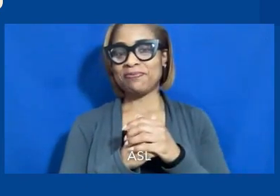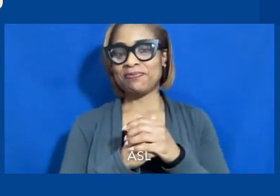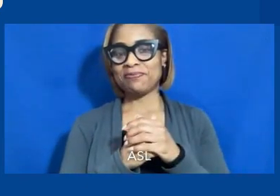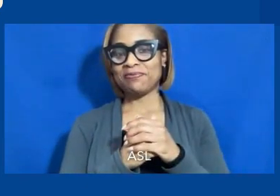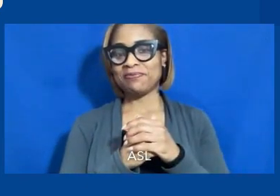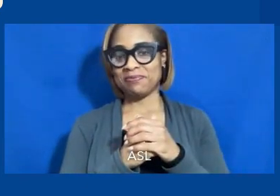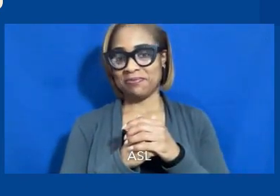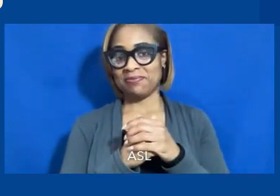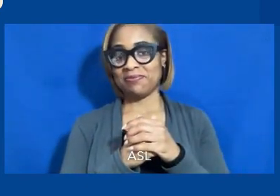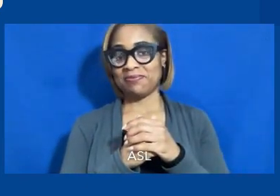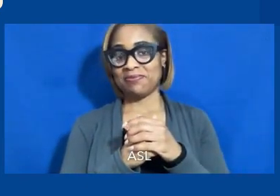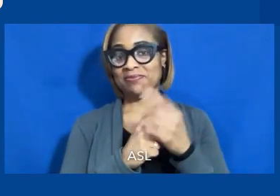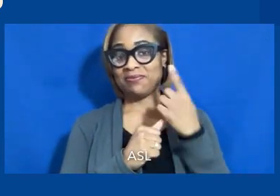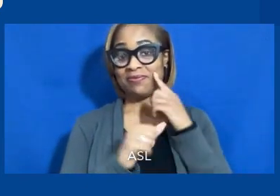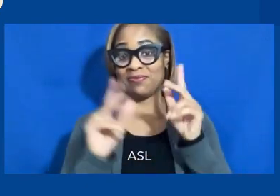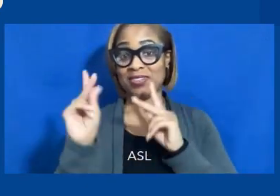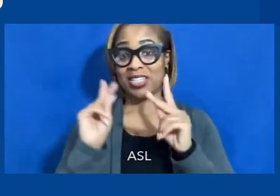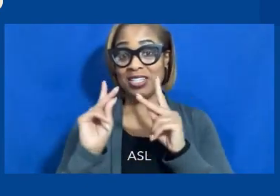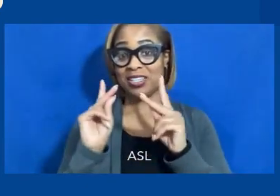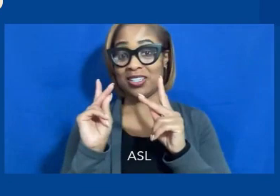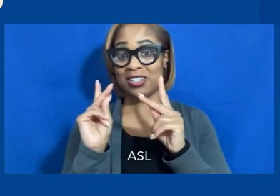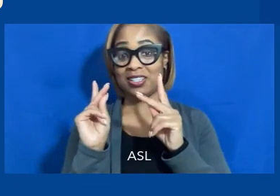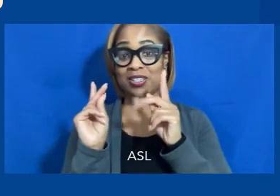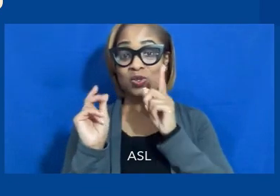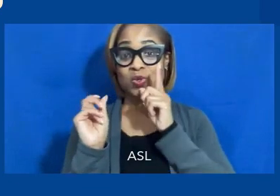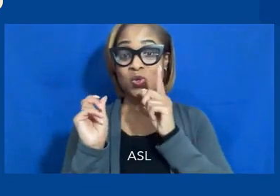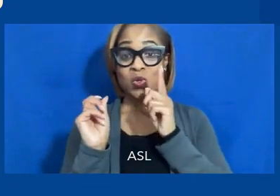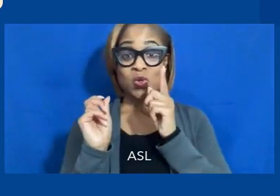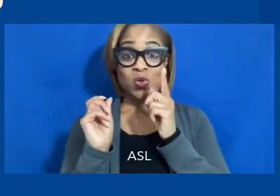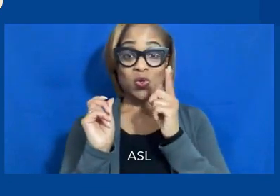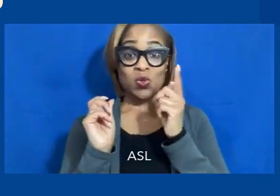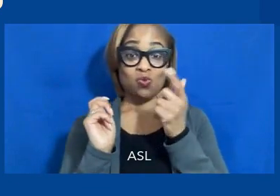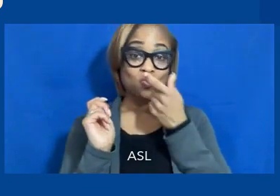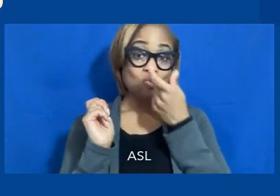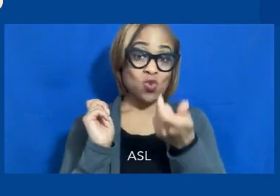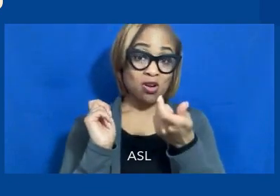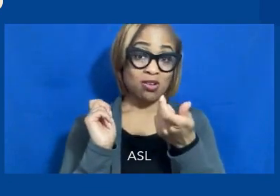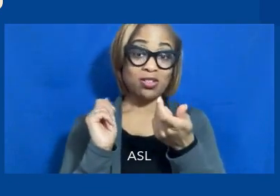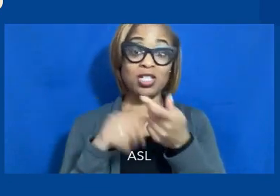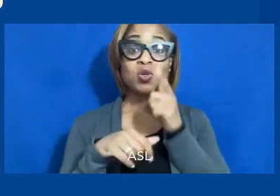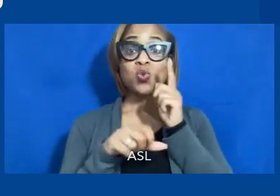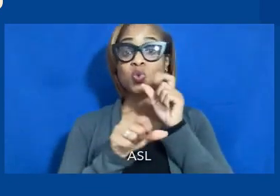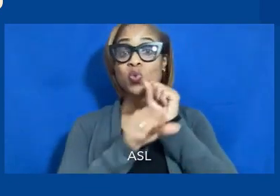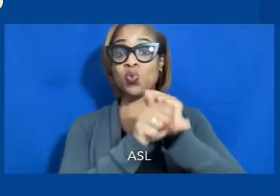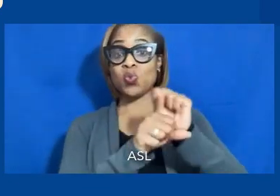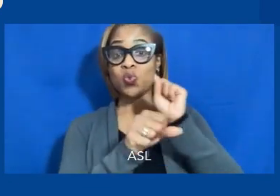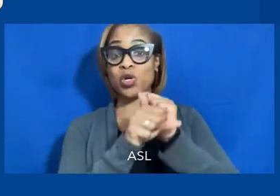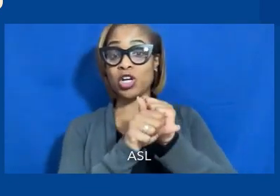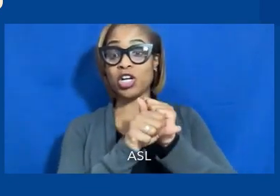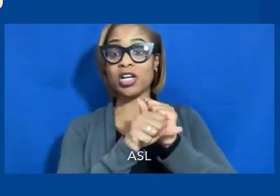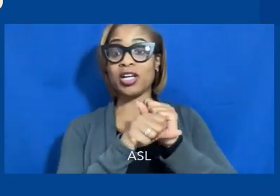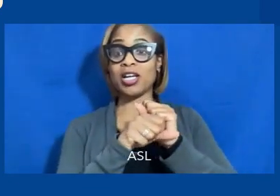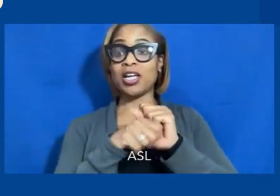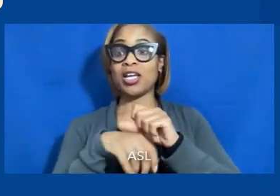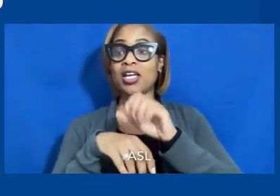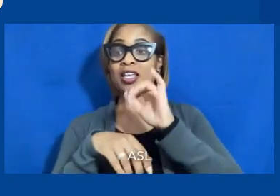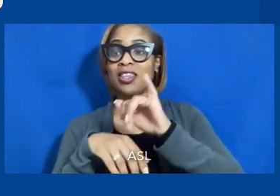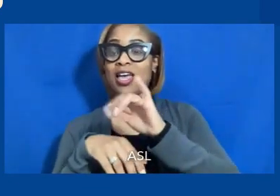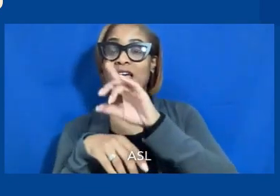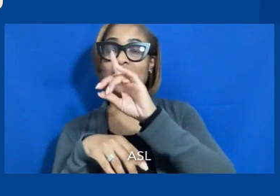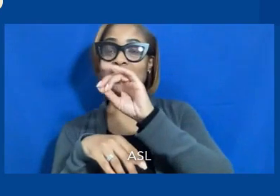for folks that are on this call that are working industry documentary DPs,